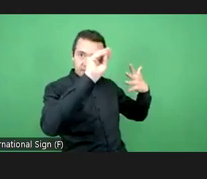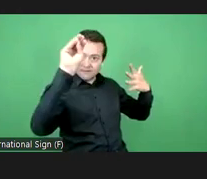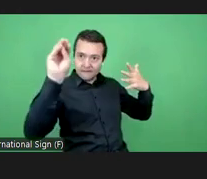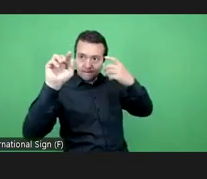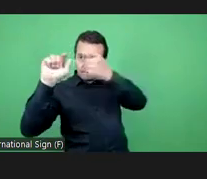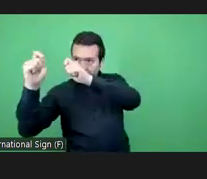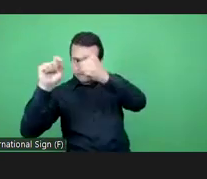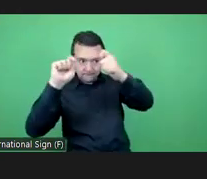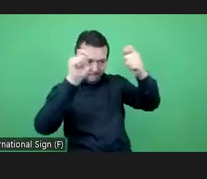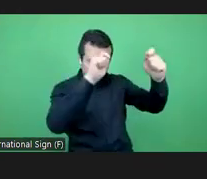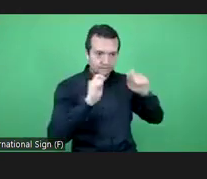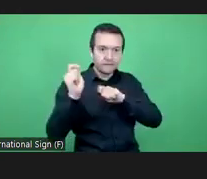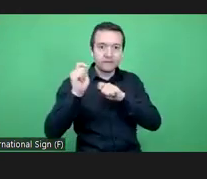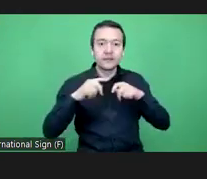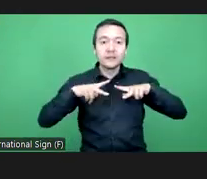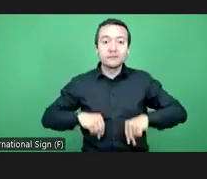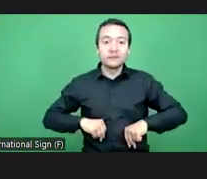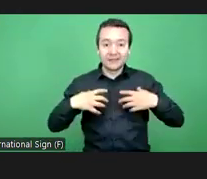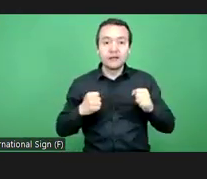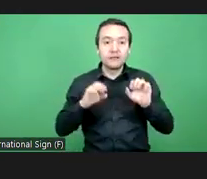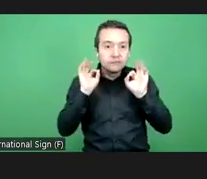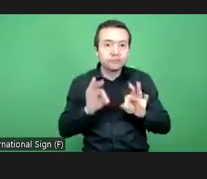period 25-34. That is a 10-year